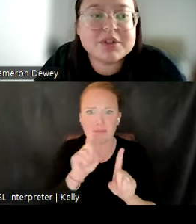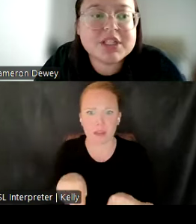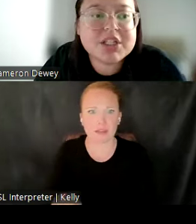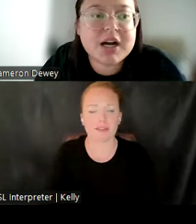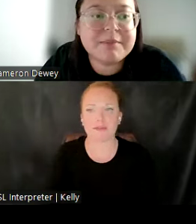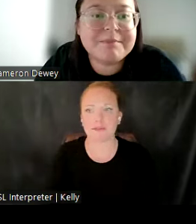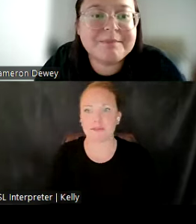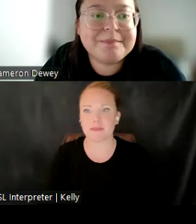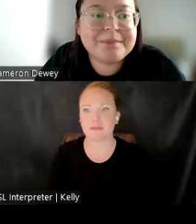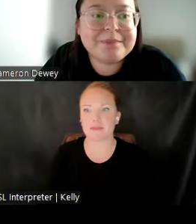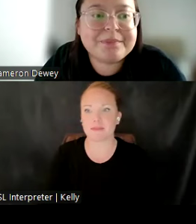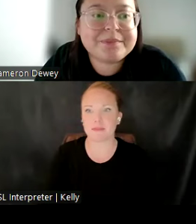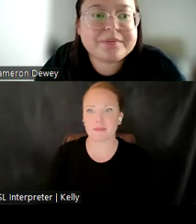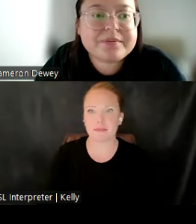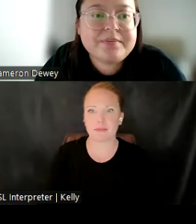Awesome. Good job.